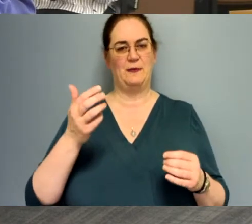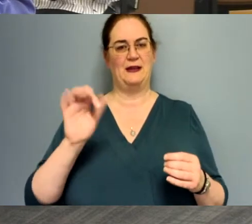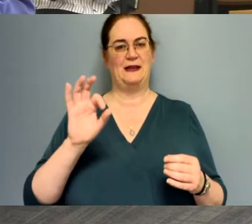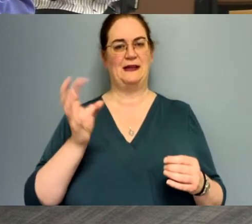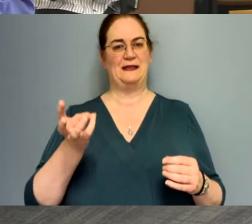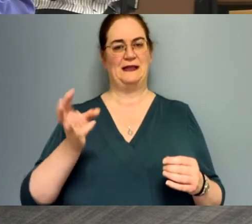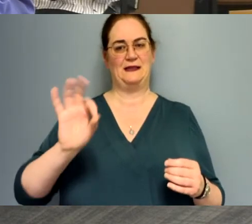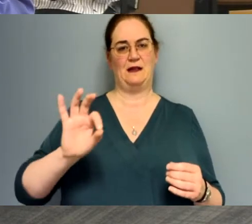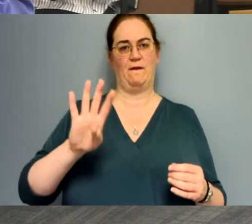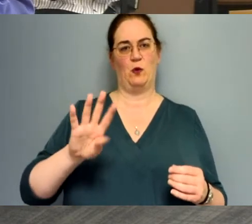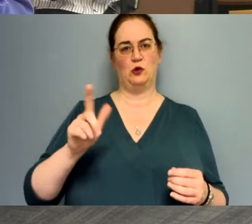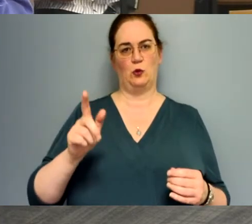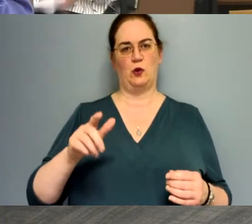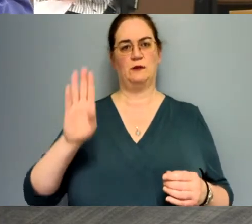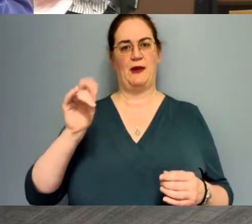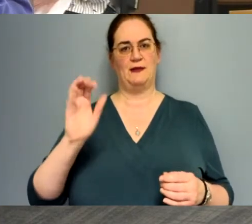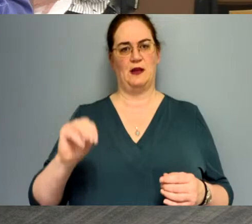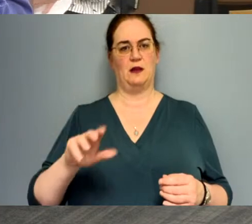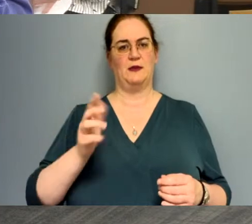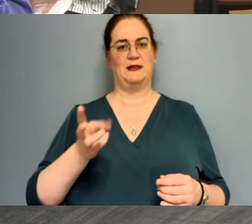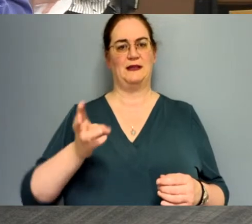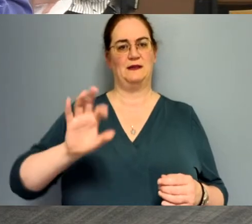69,421 was Ben Salem. Item